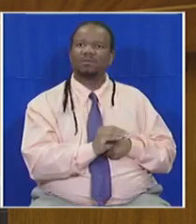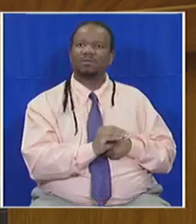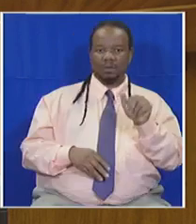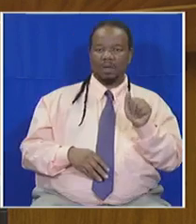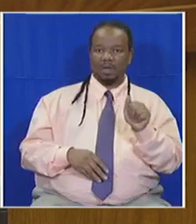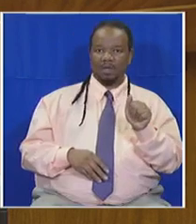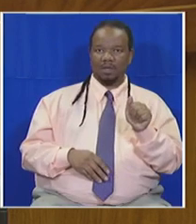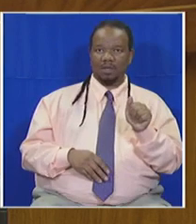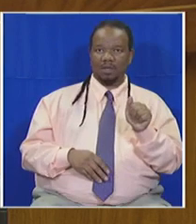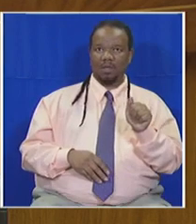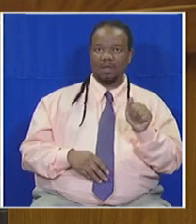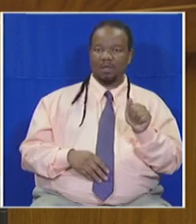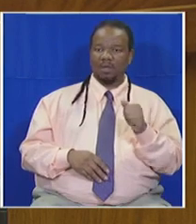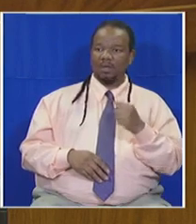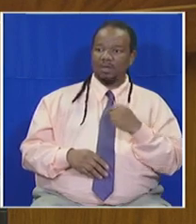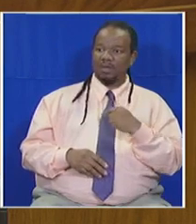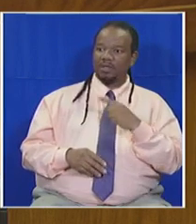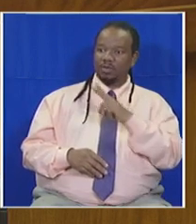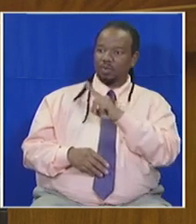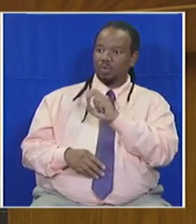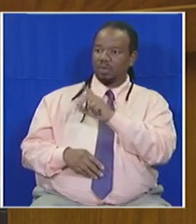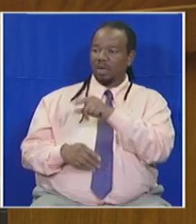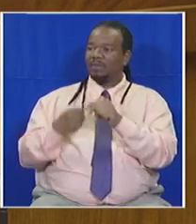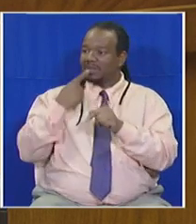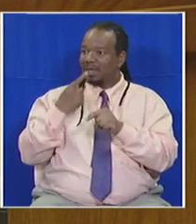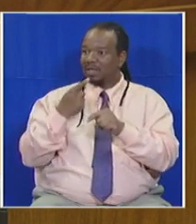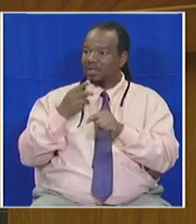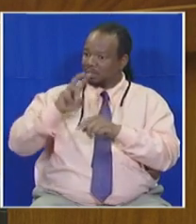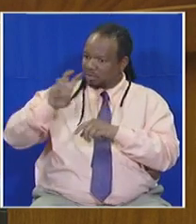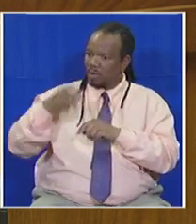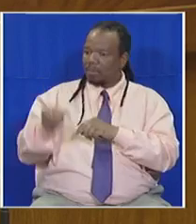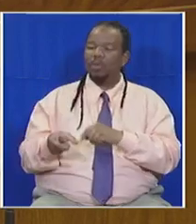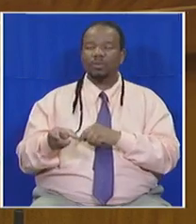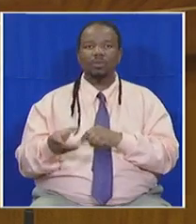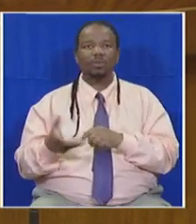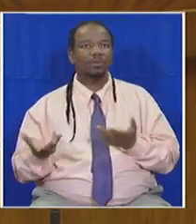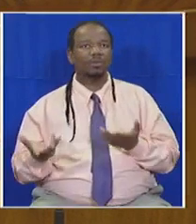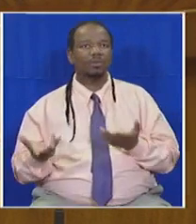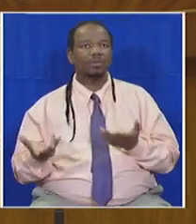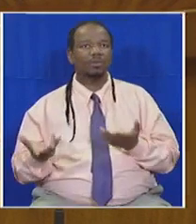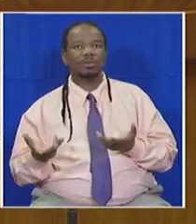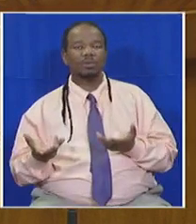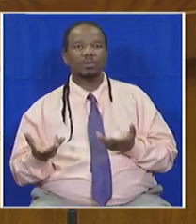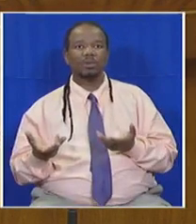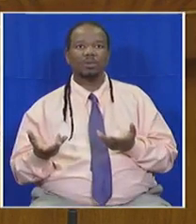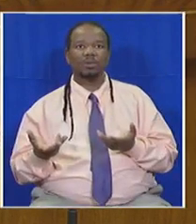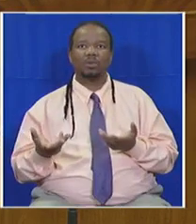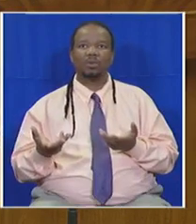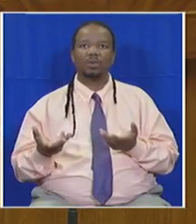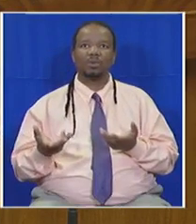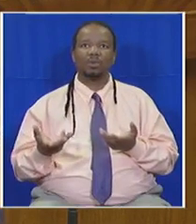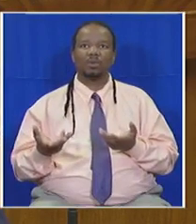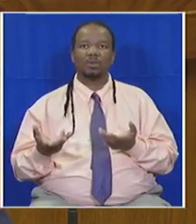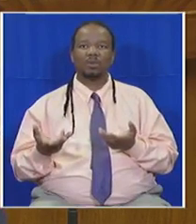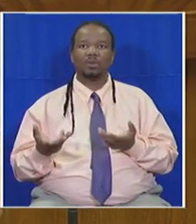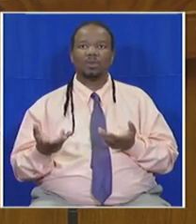hand, has alleged that Bobani is corrupt. We note, however, that the